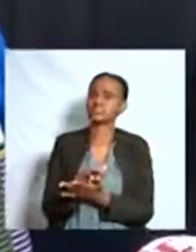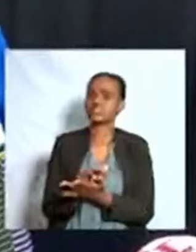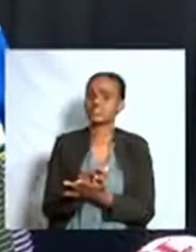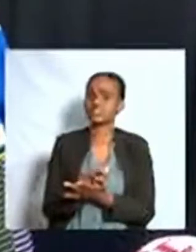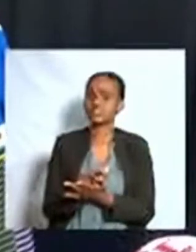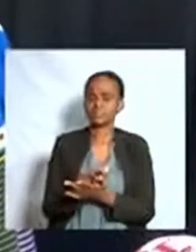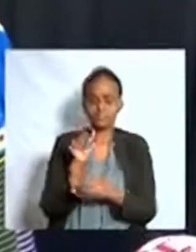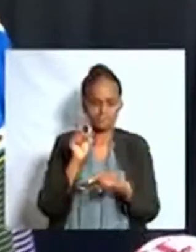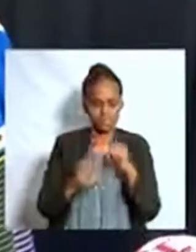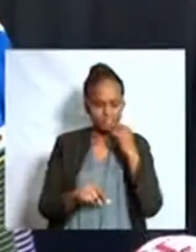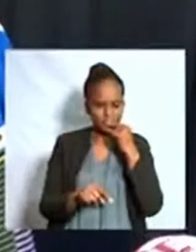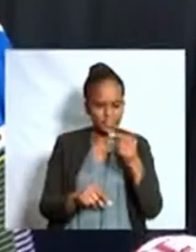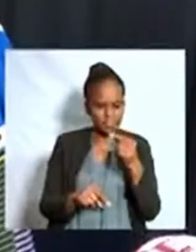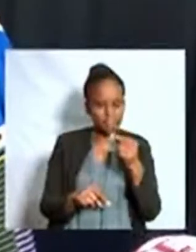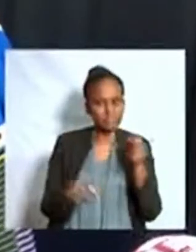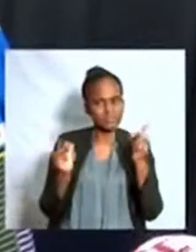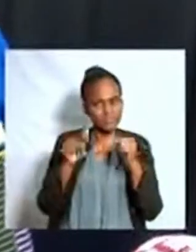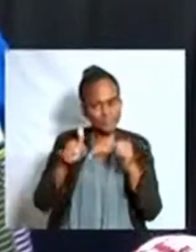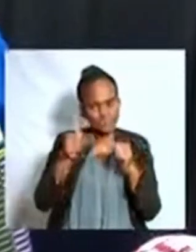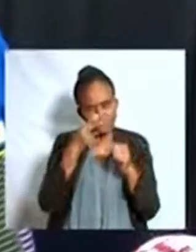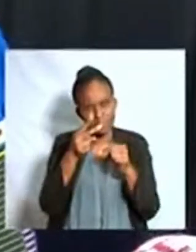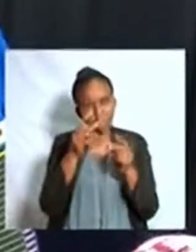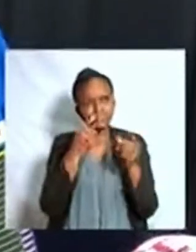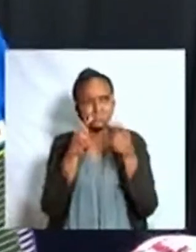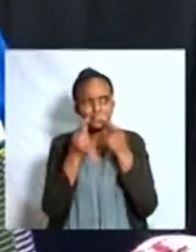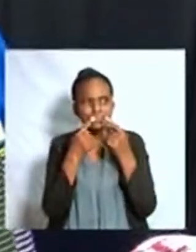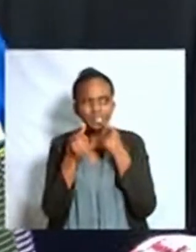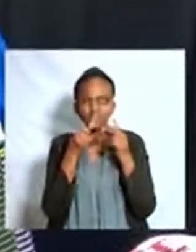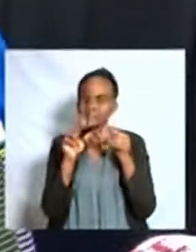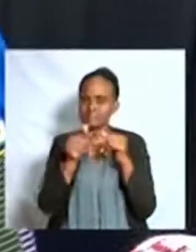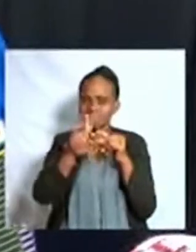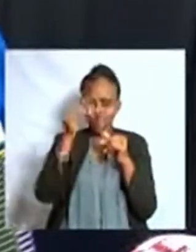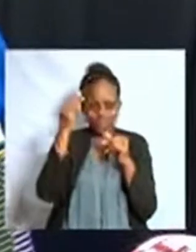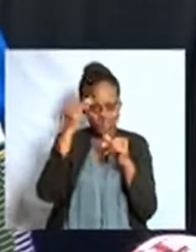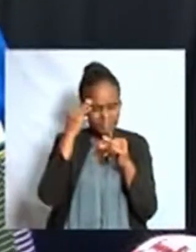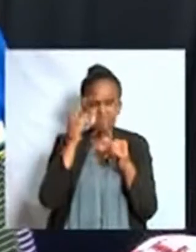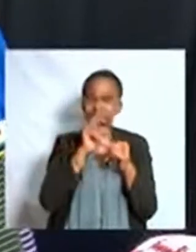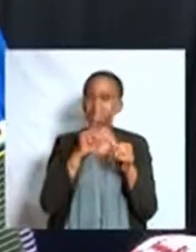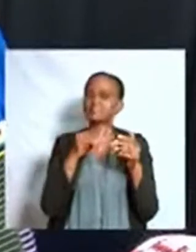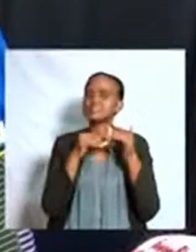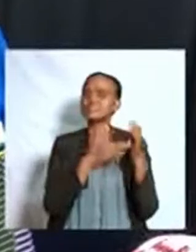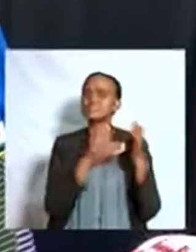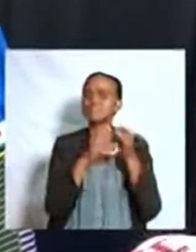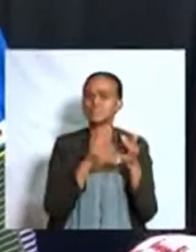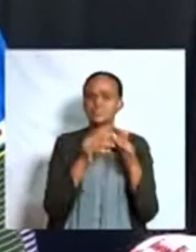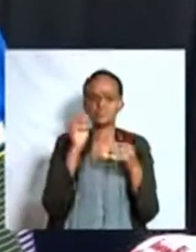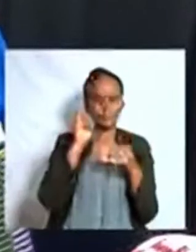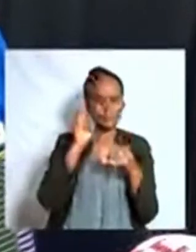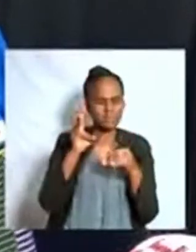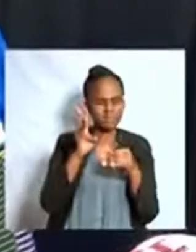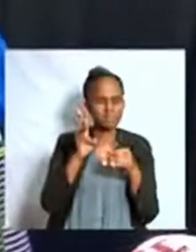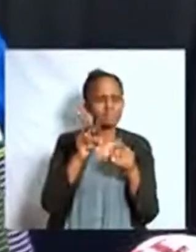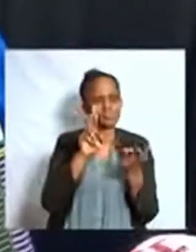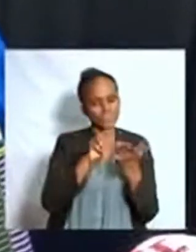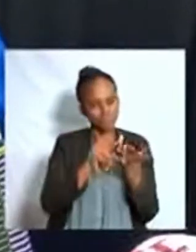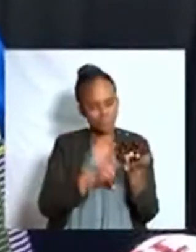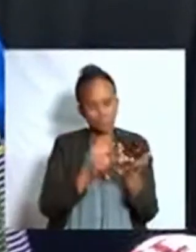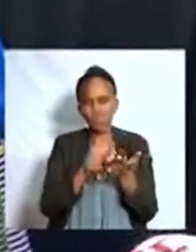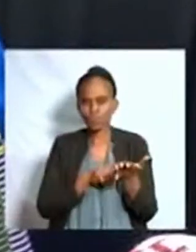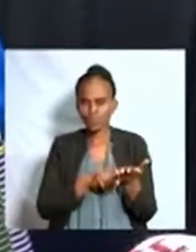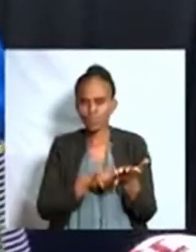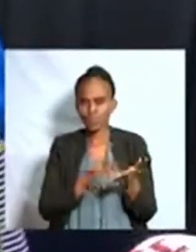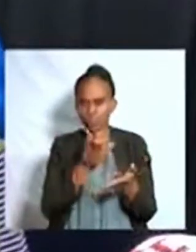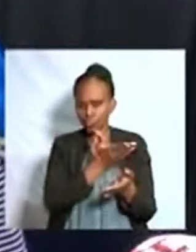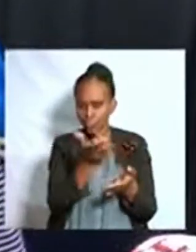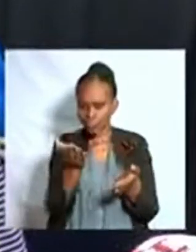you cannot say when you saw that and you went to discuss, you know very well it was against the rules and the guidelines of